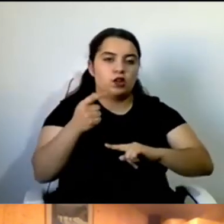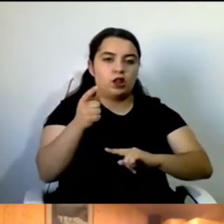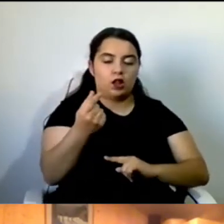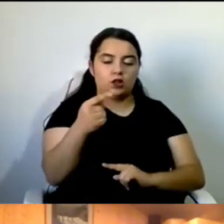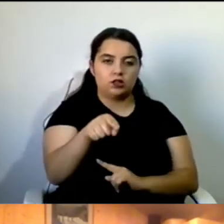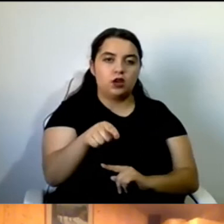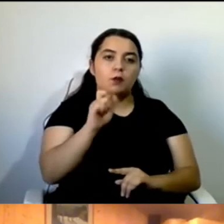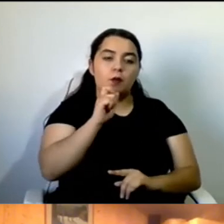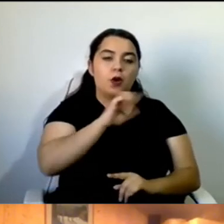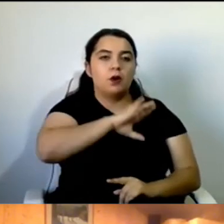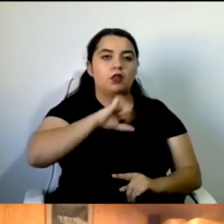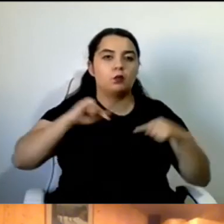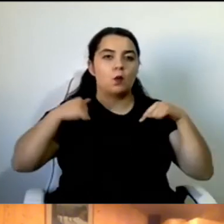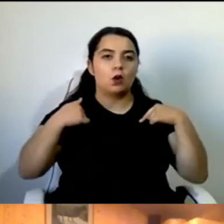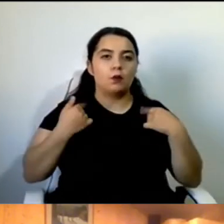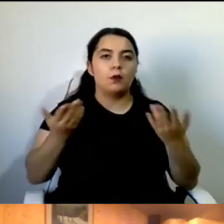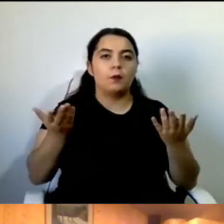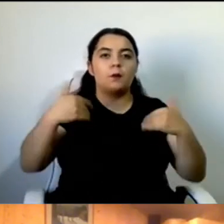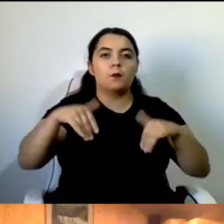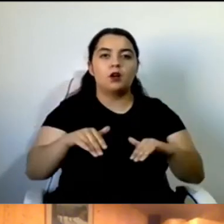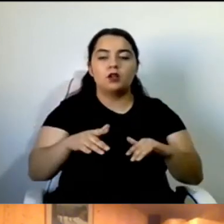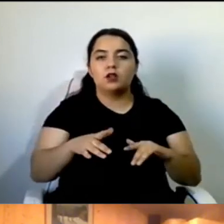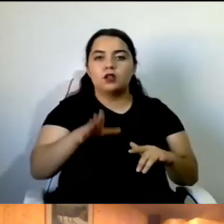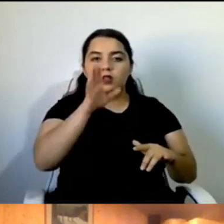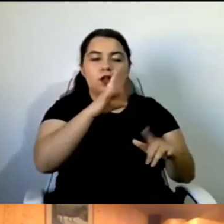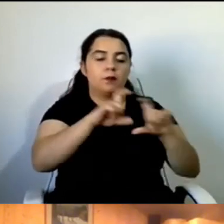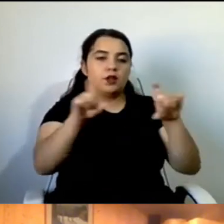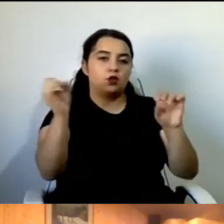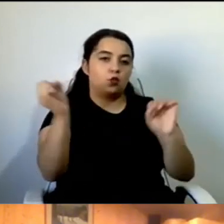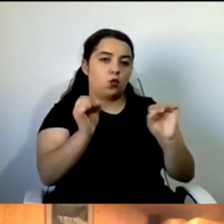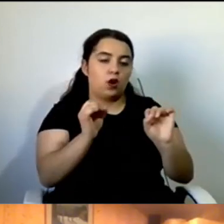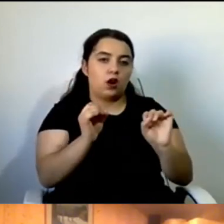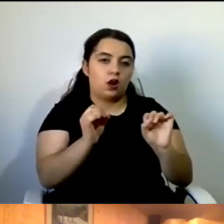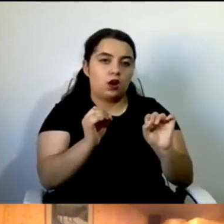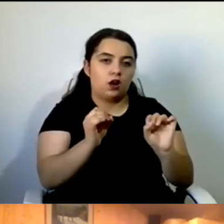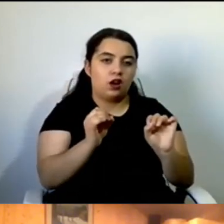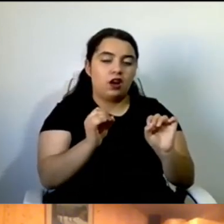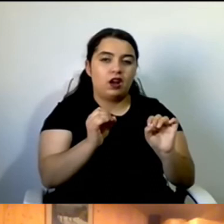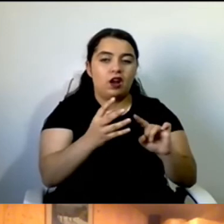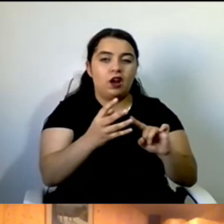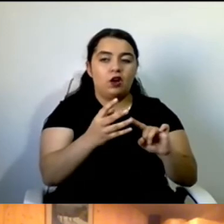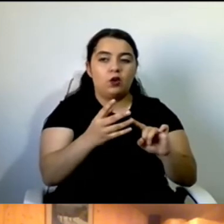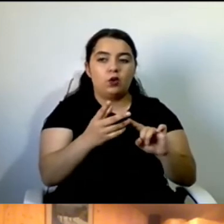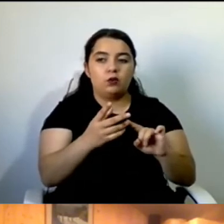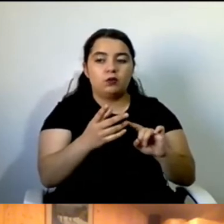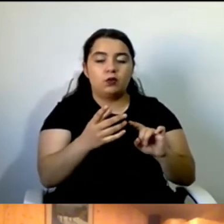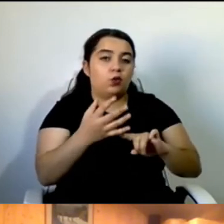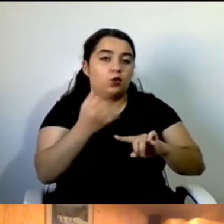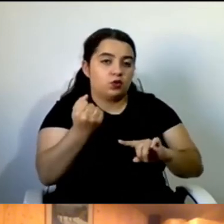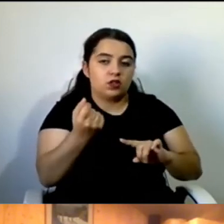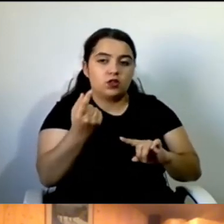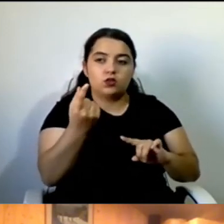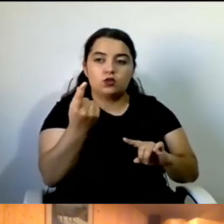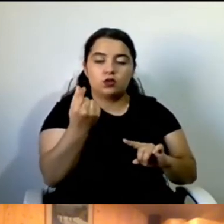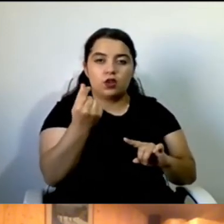money. You get the money 1 month ahead, but the money you don't use that month is you'll have to pay